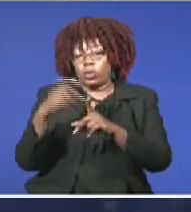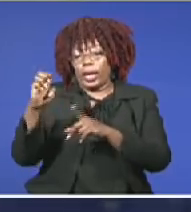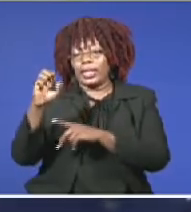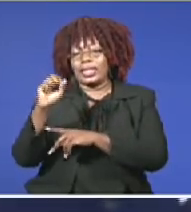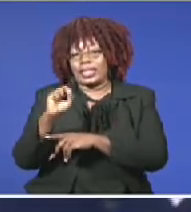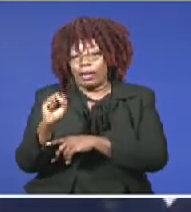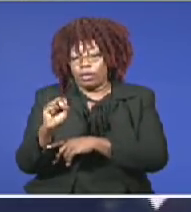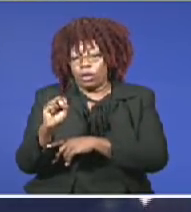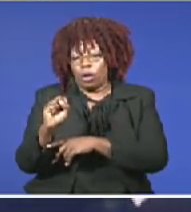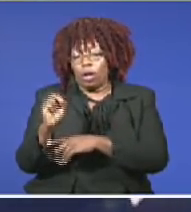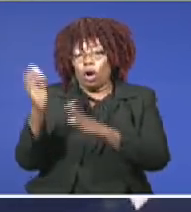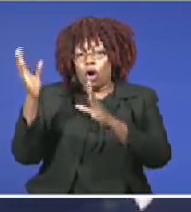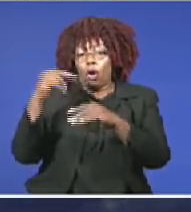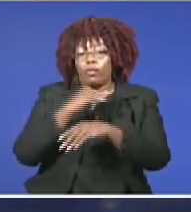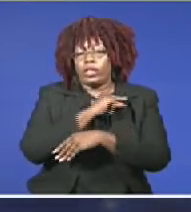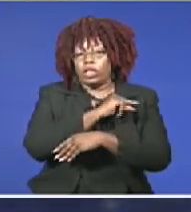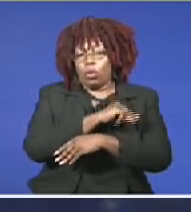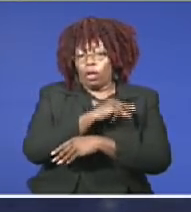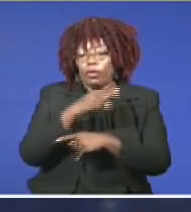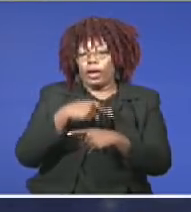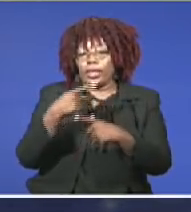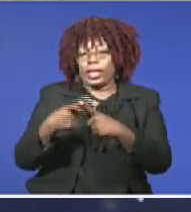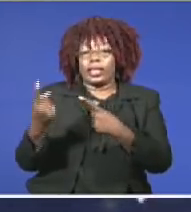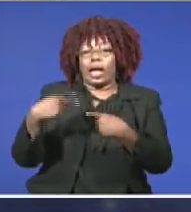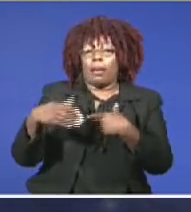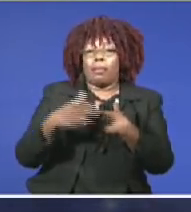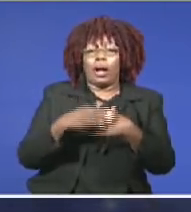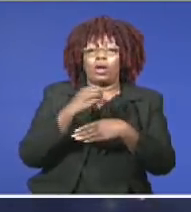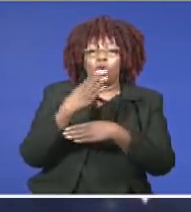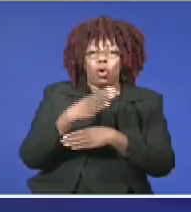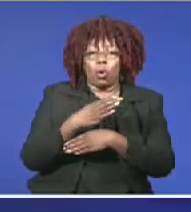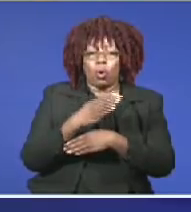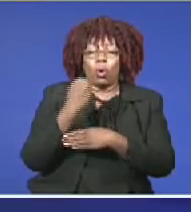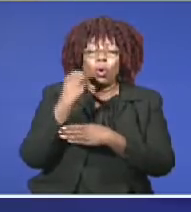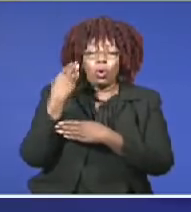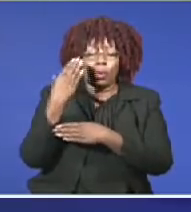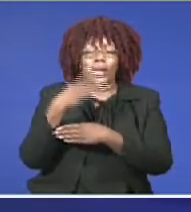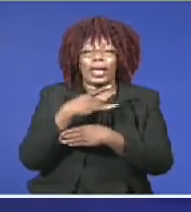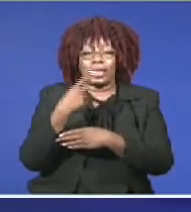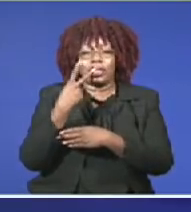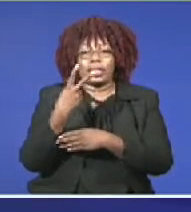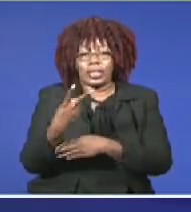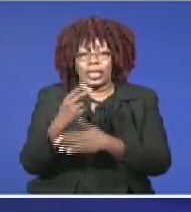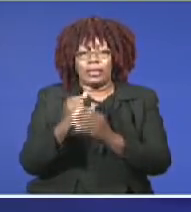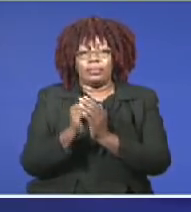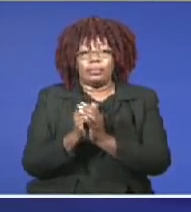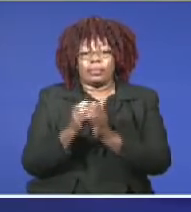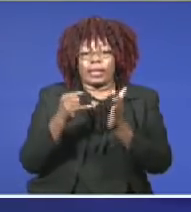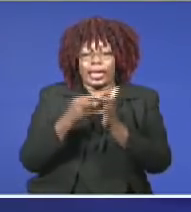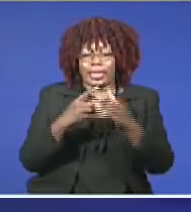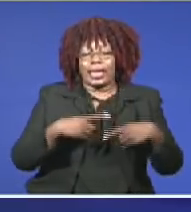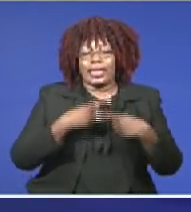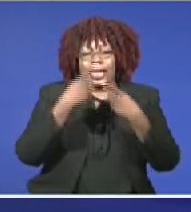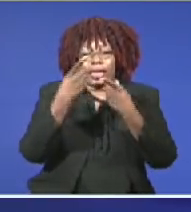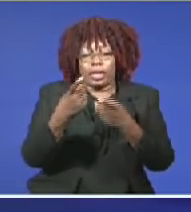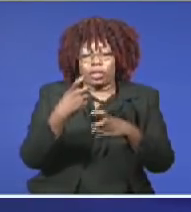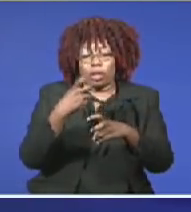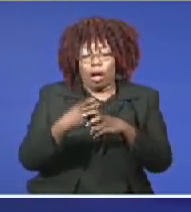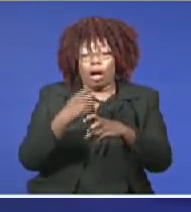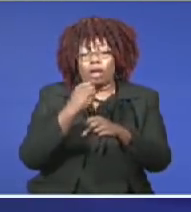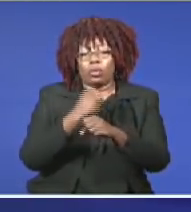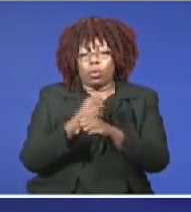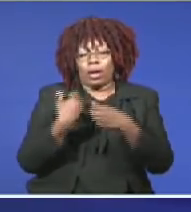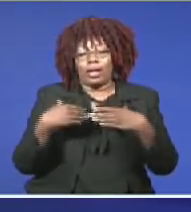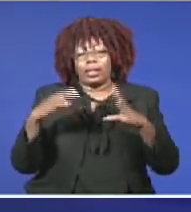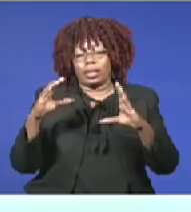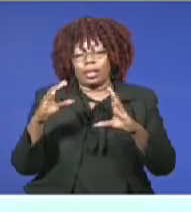Salvador, hopefully qualify, come home. That's what I like to see. It takes dedication, hard work, and commitment